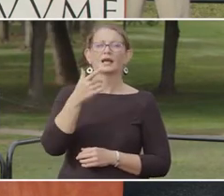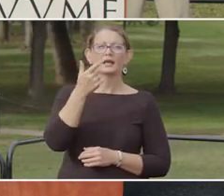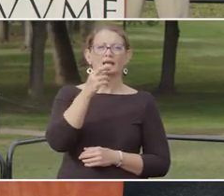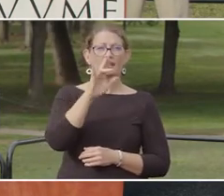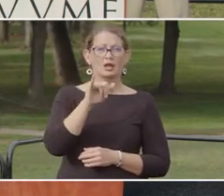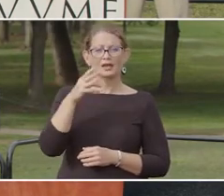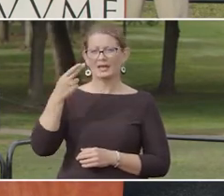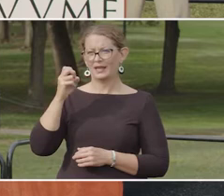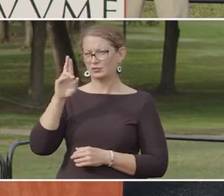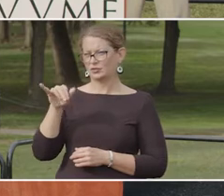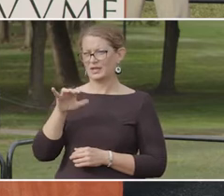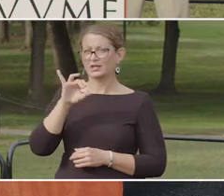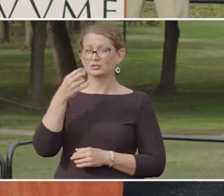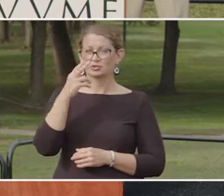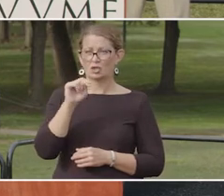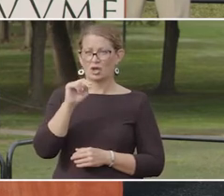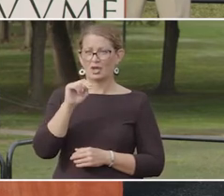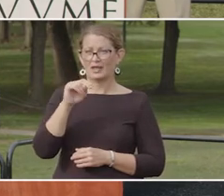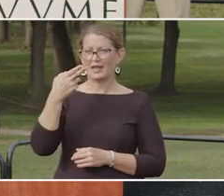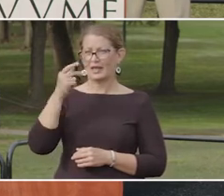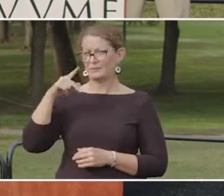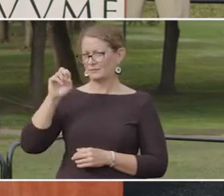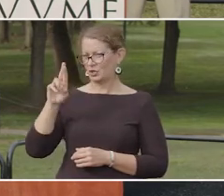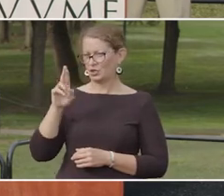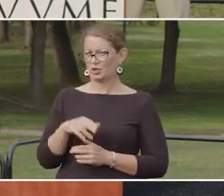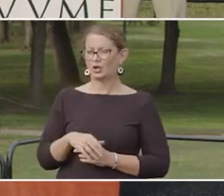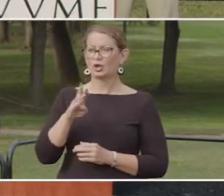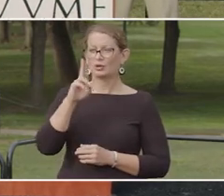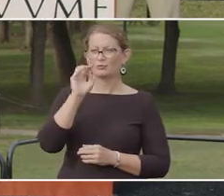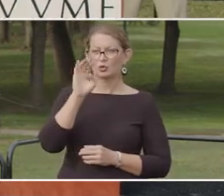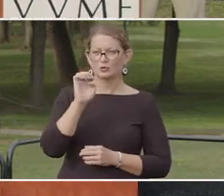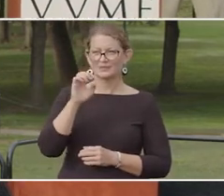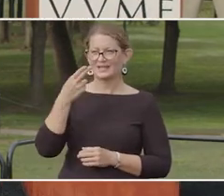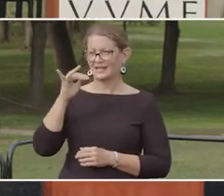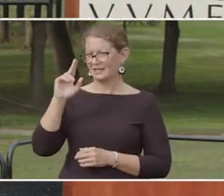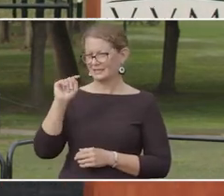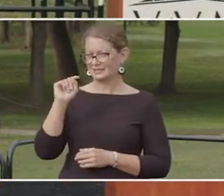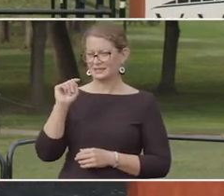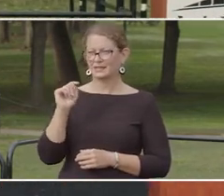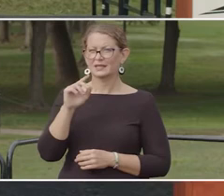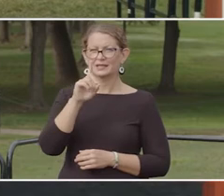Hendry, John Leslie Hepner, Bruce Andrew Hilt, Dennis